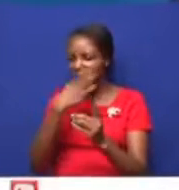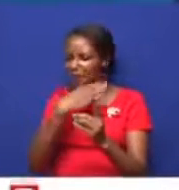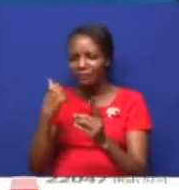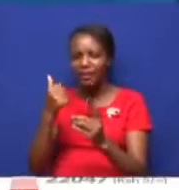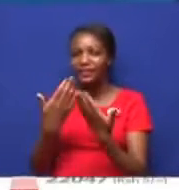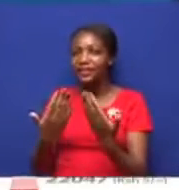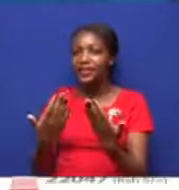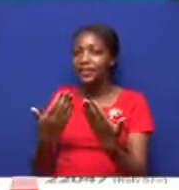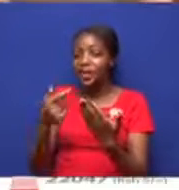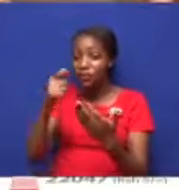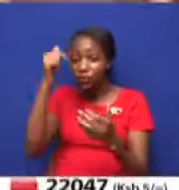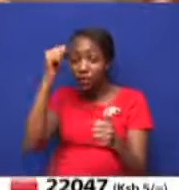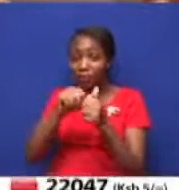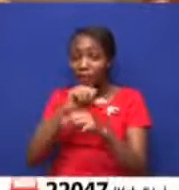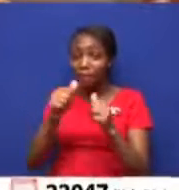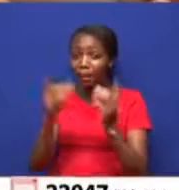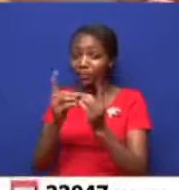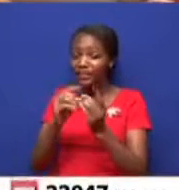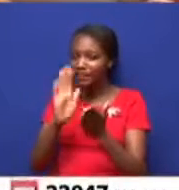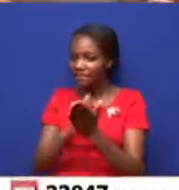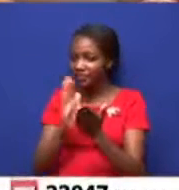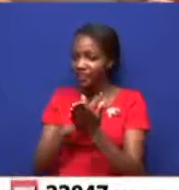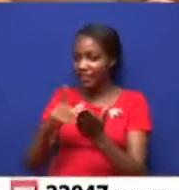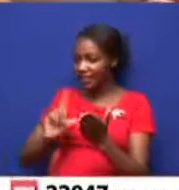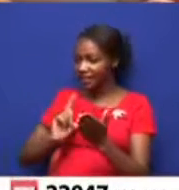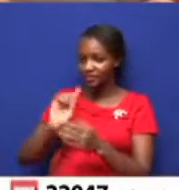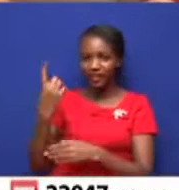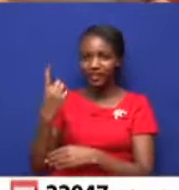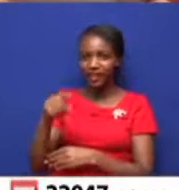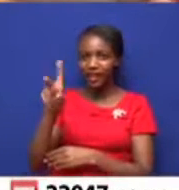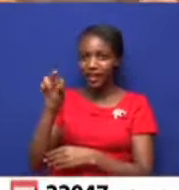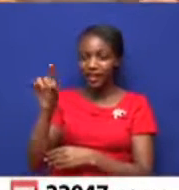memory of dating each other? Real quick. Starts with ladies, of course. Nenoh?